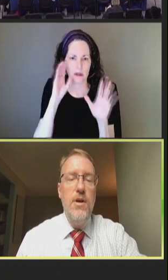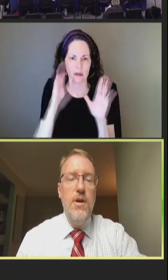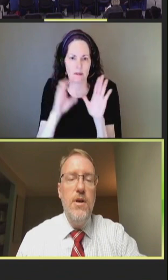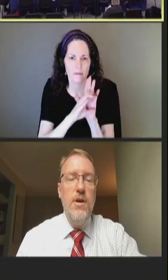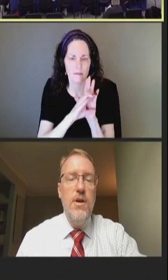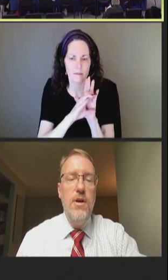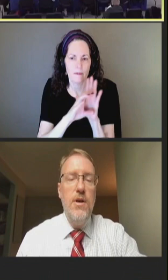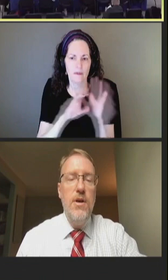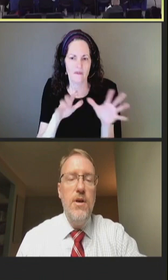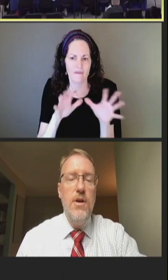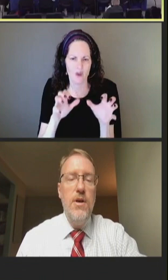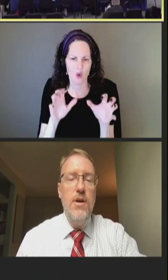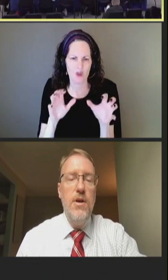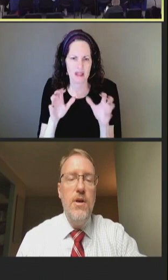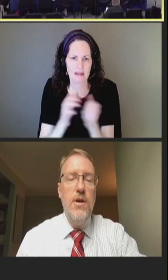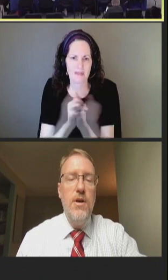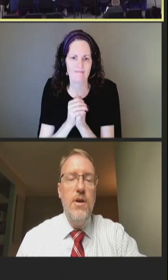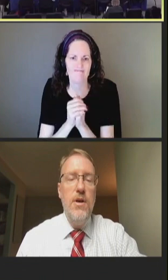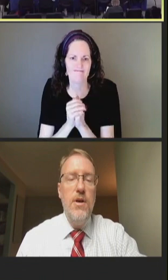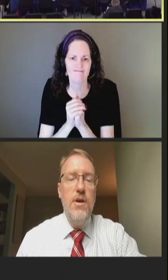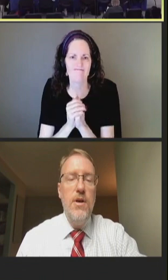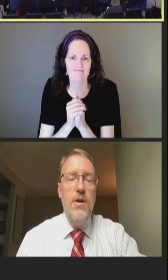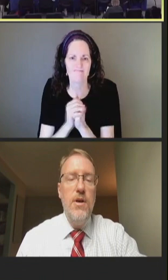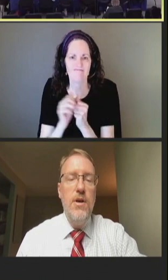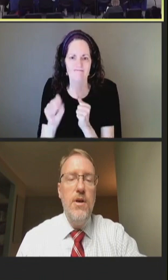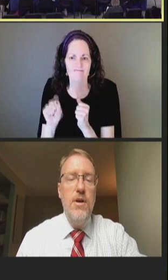I think you have frozen.